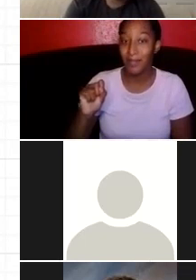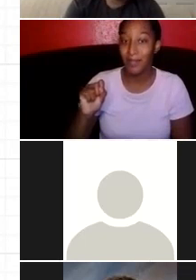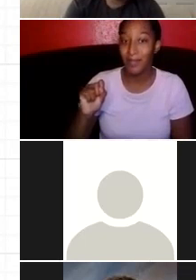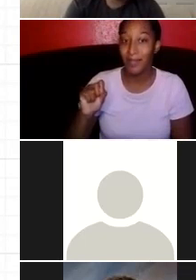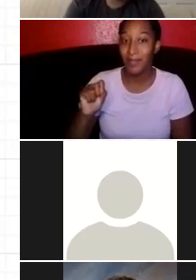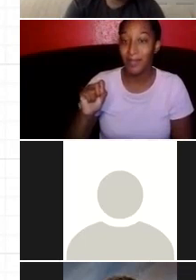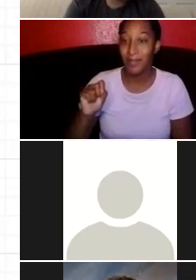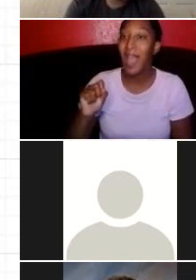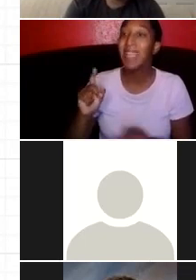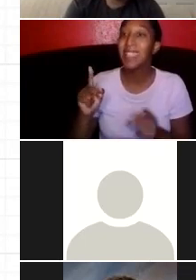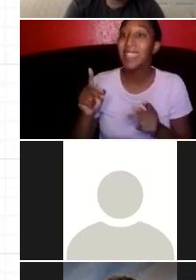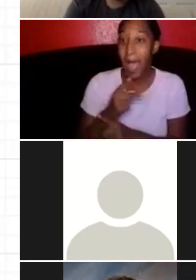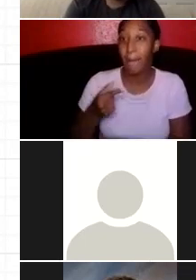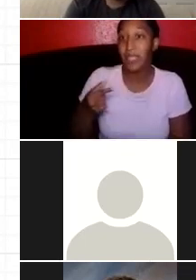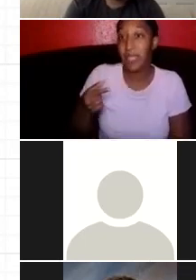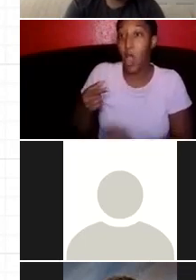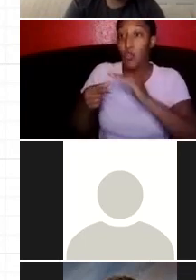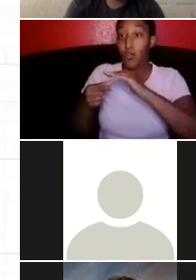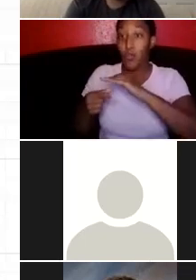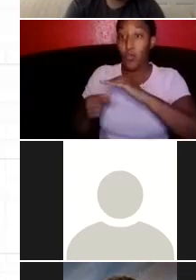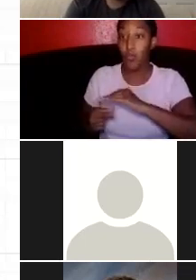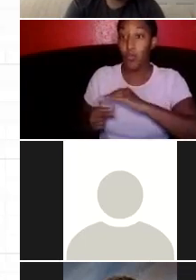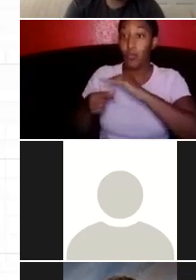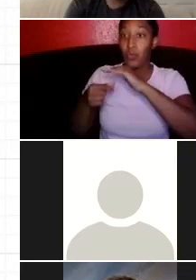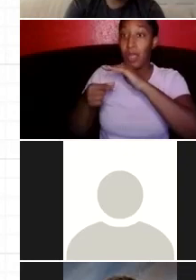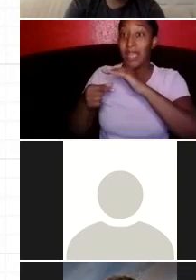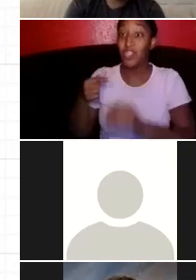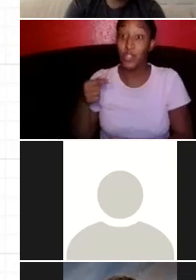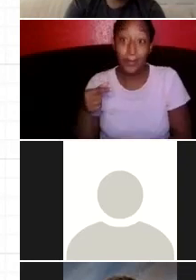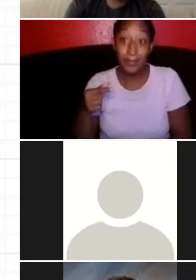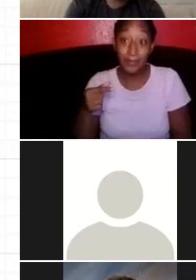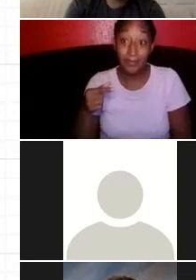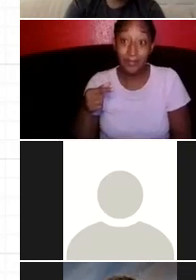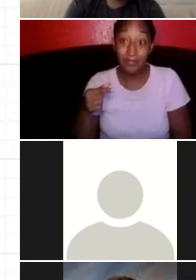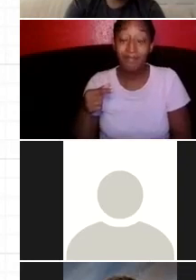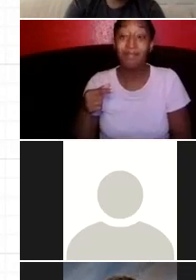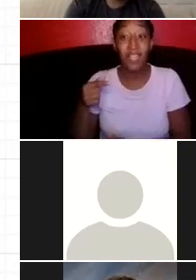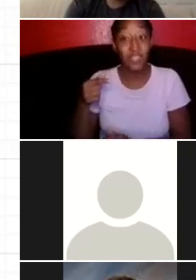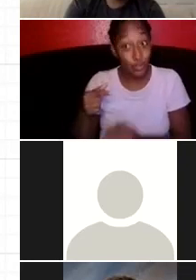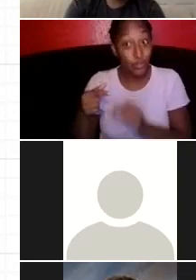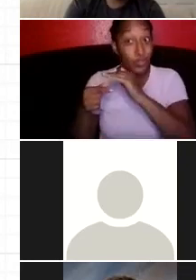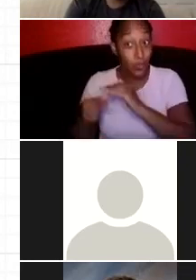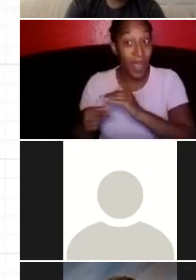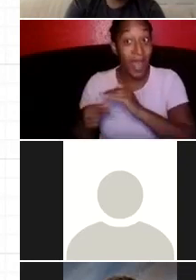times G. Because what is that? That is equal to G on planet Earth, right?